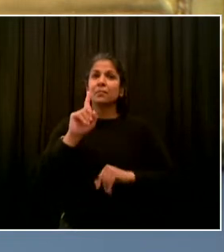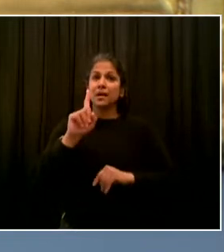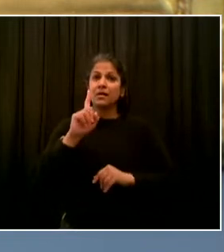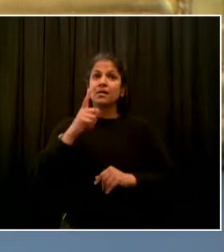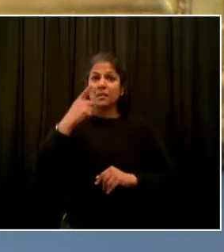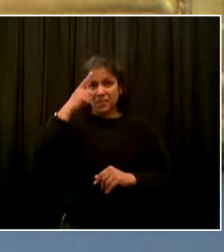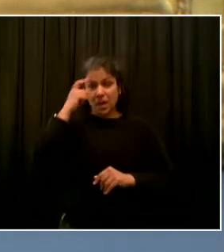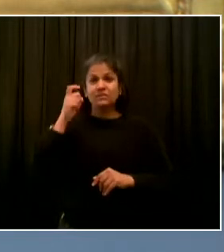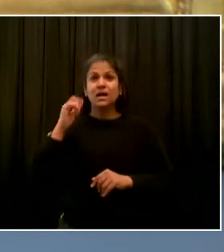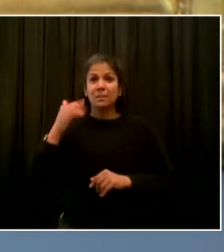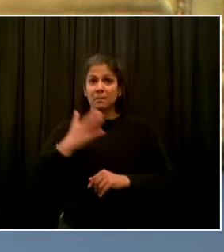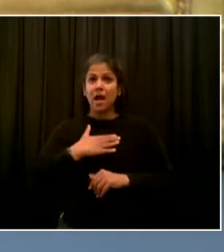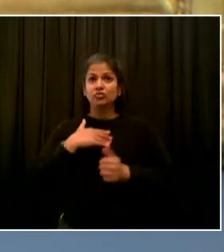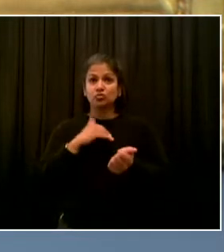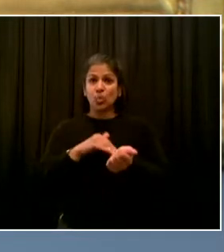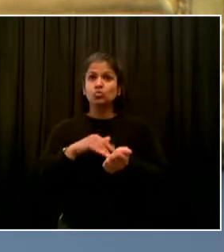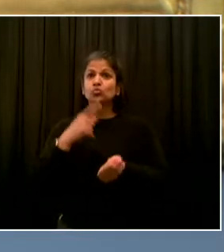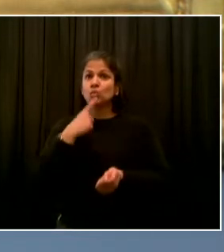do.